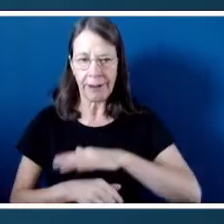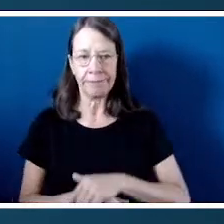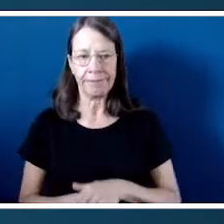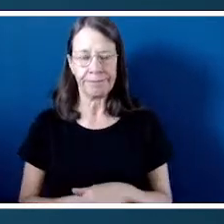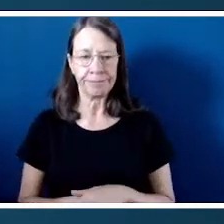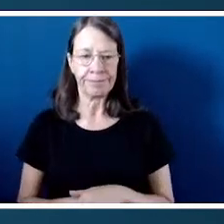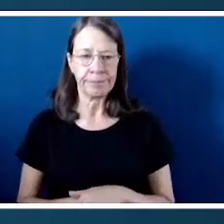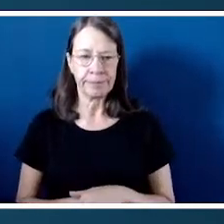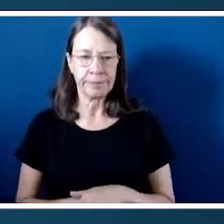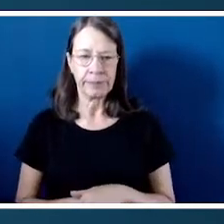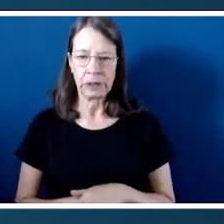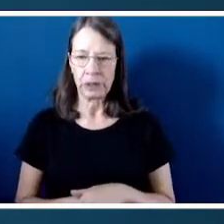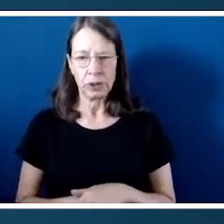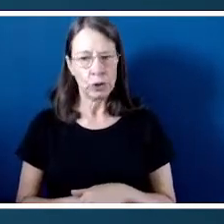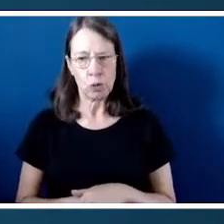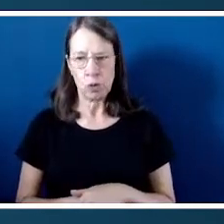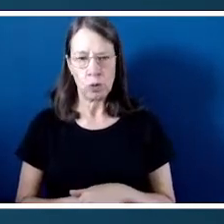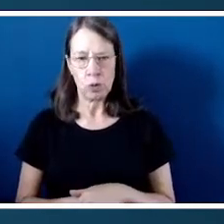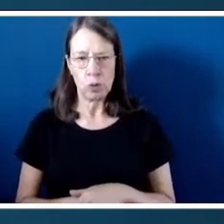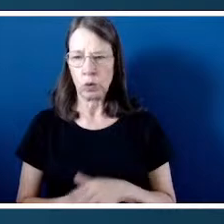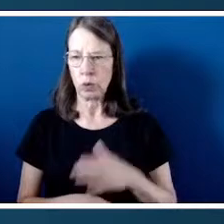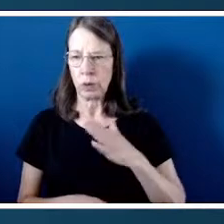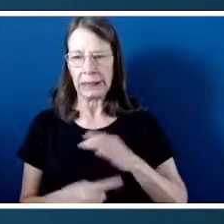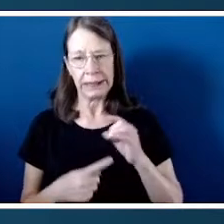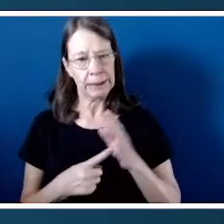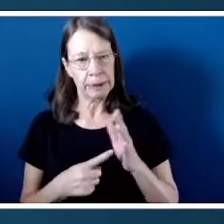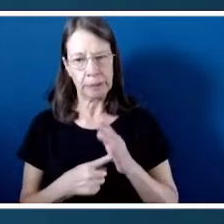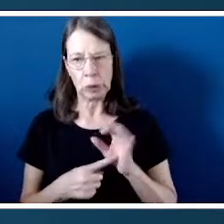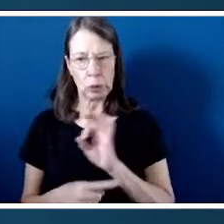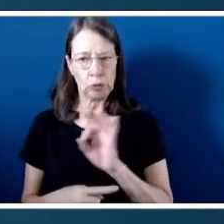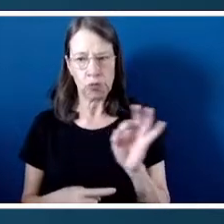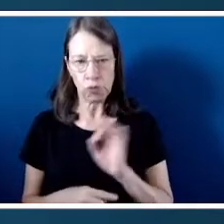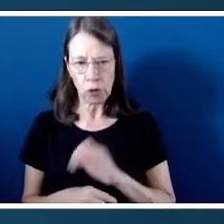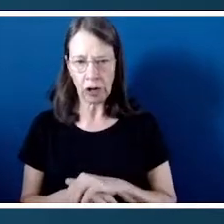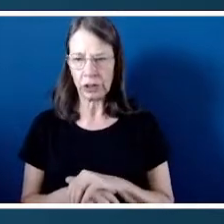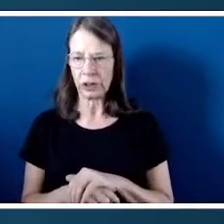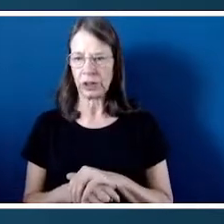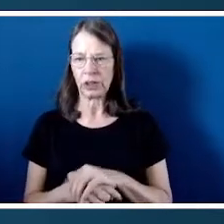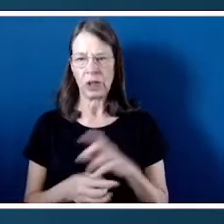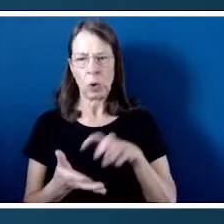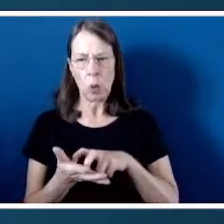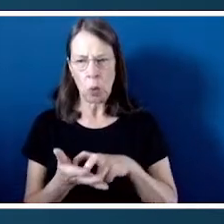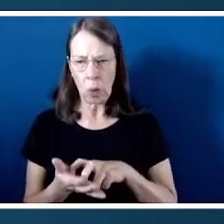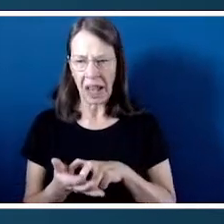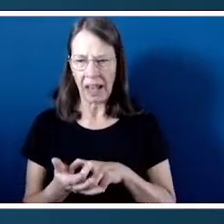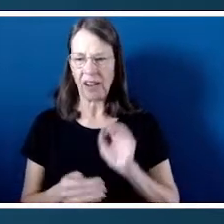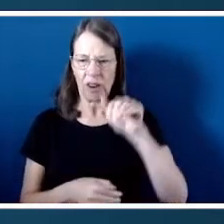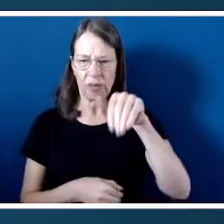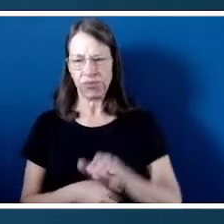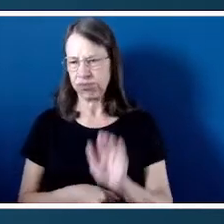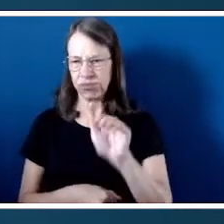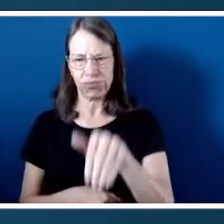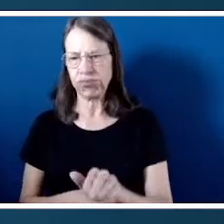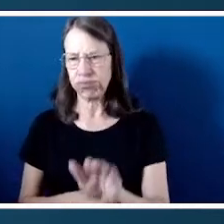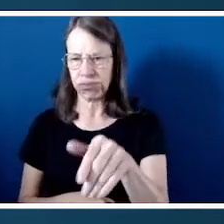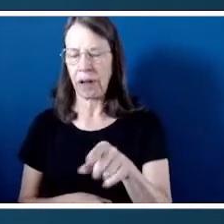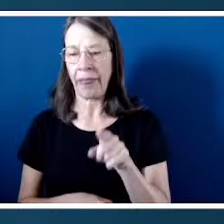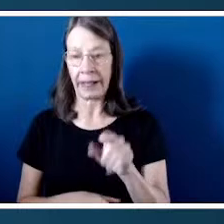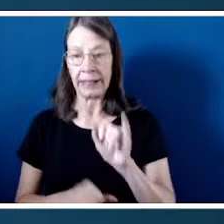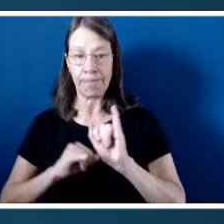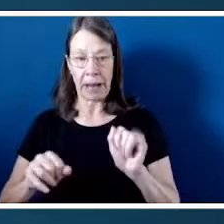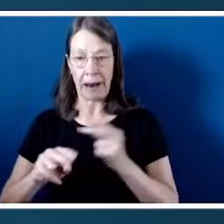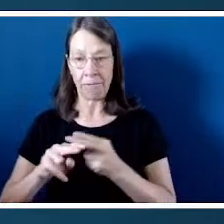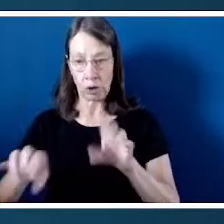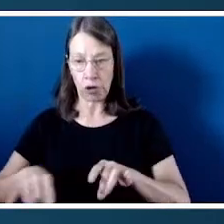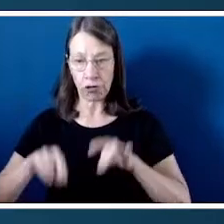Unstable and fragile states in our region is not good for Australia. It is worse for us in